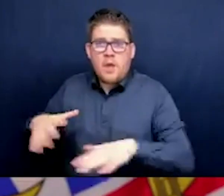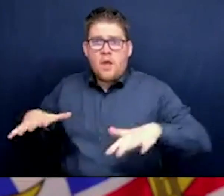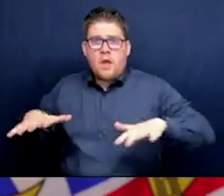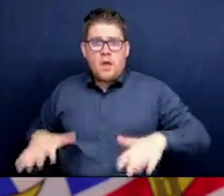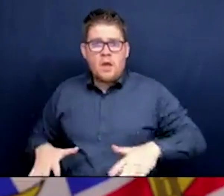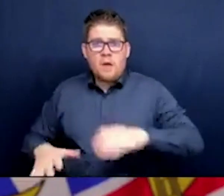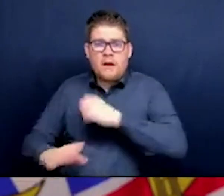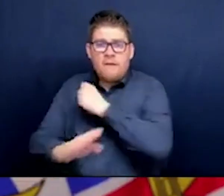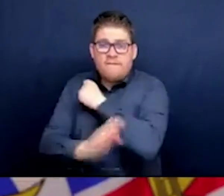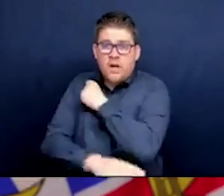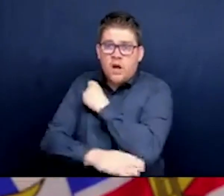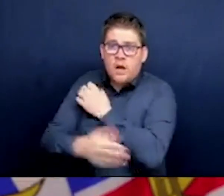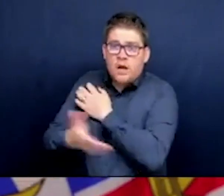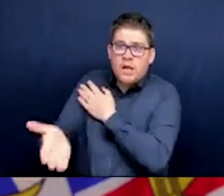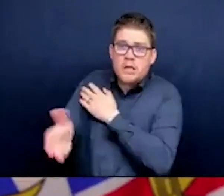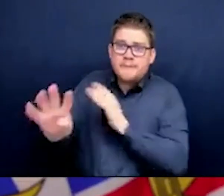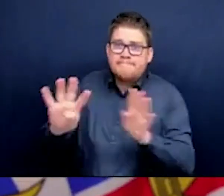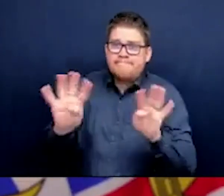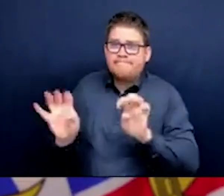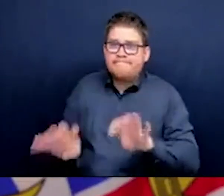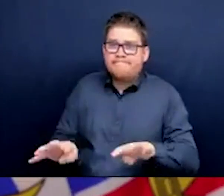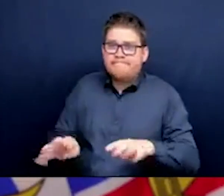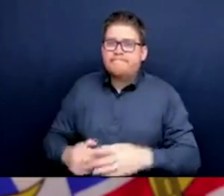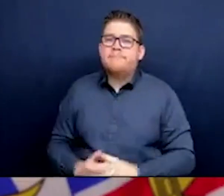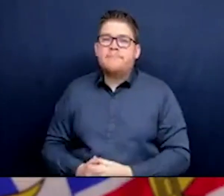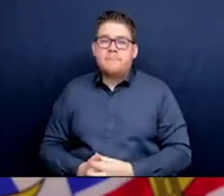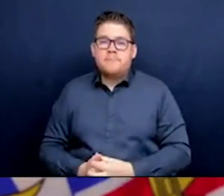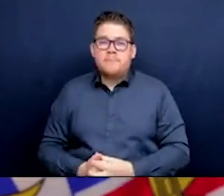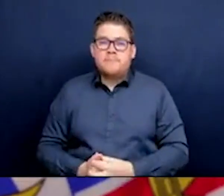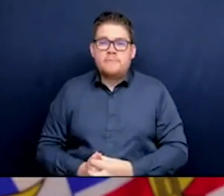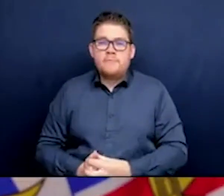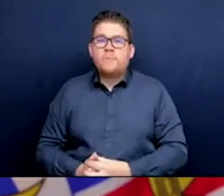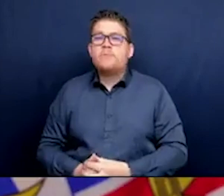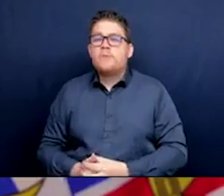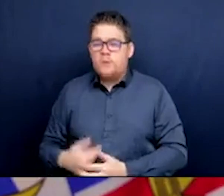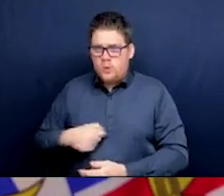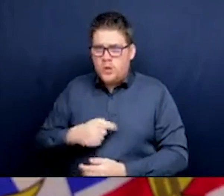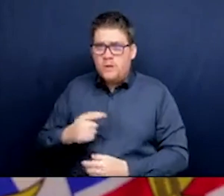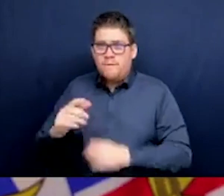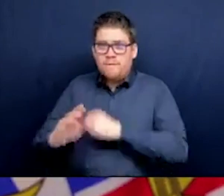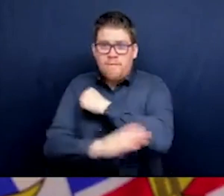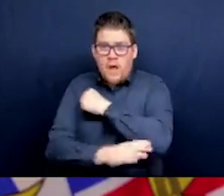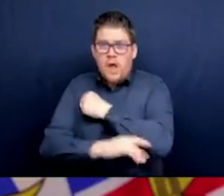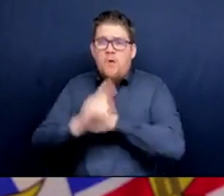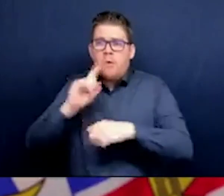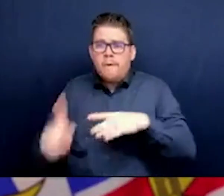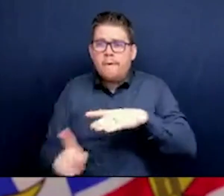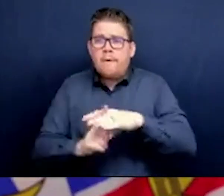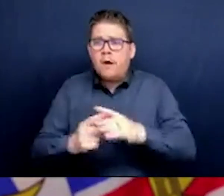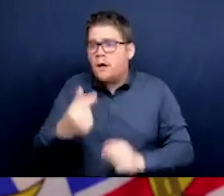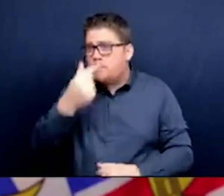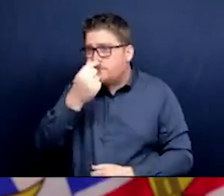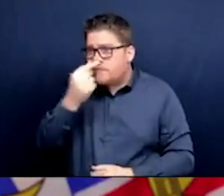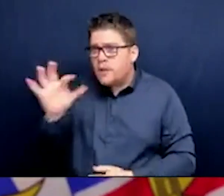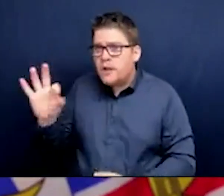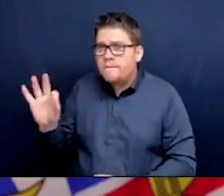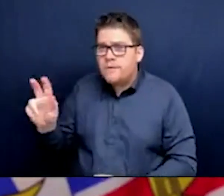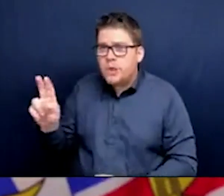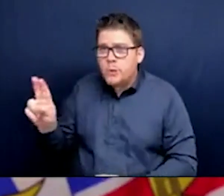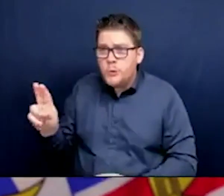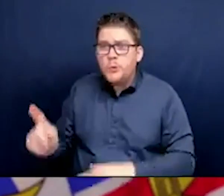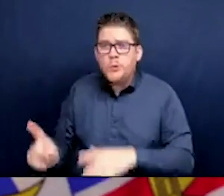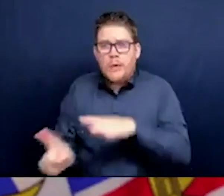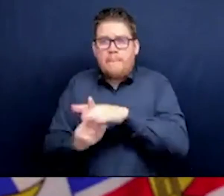manage influenza. We're starting to see a bit of it now, but influenza will come back in the fall now that we're traveling more, now that